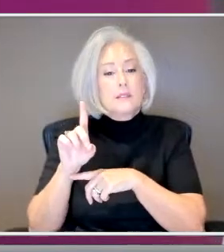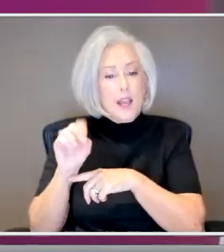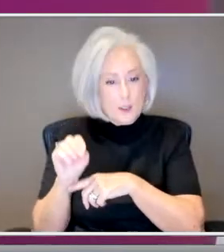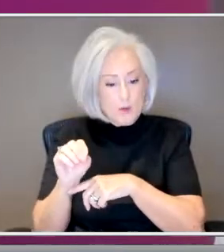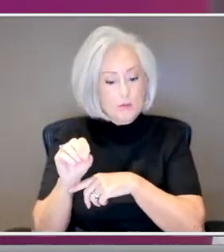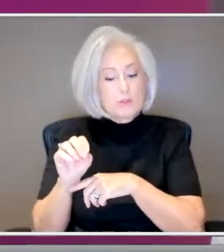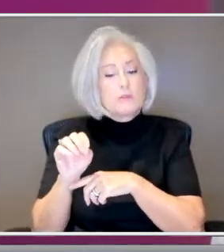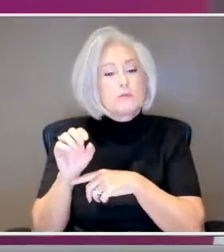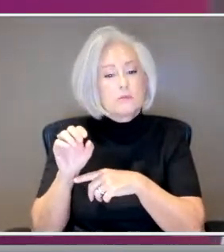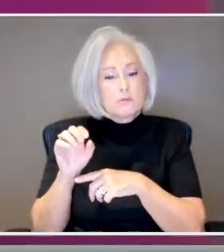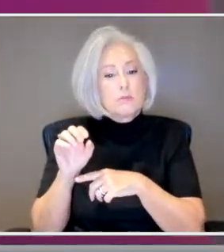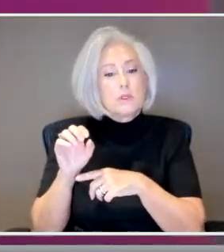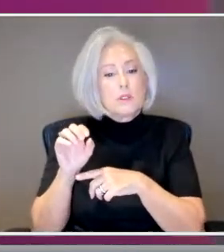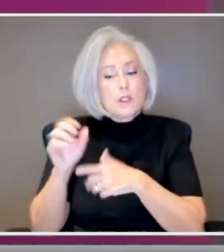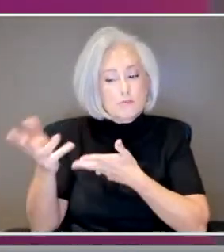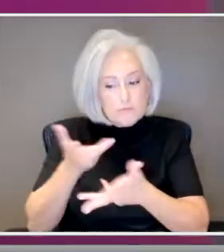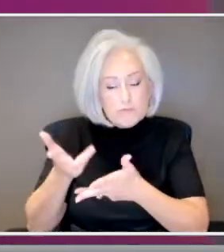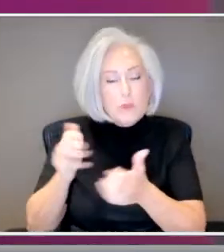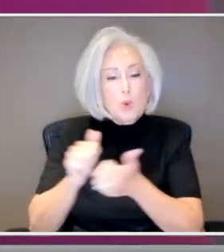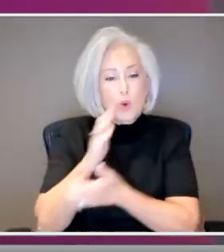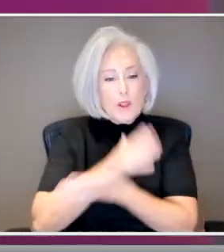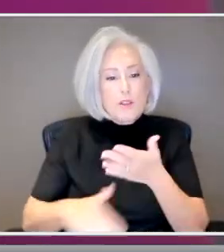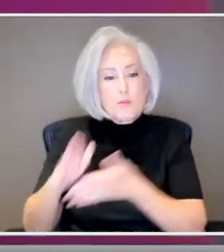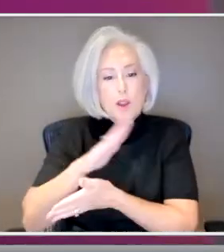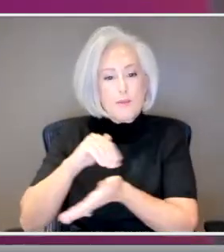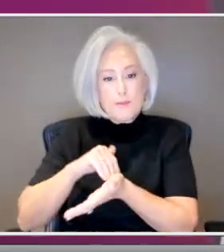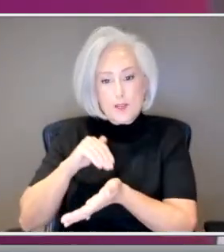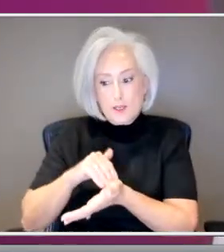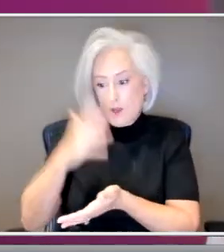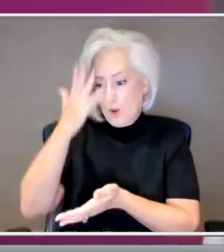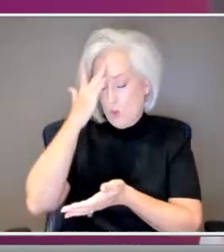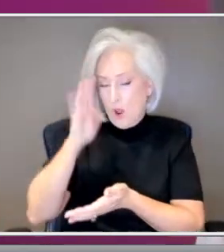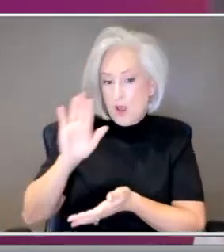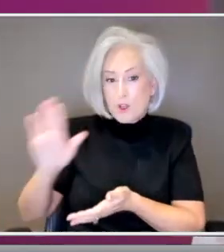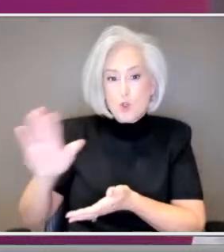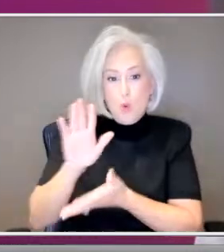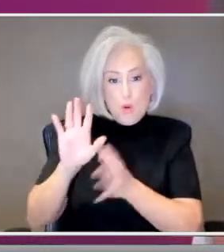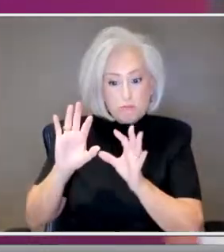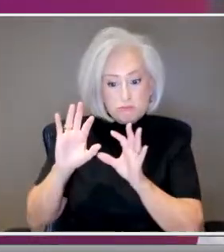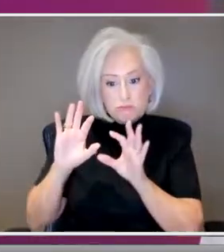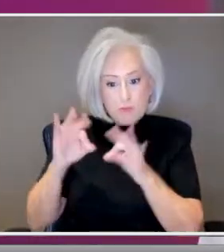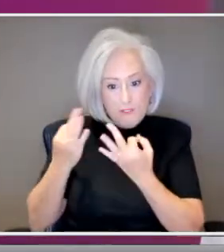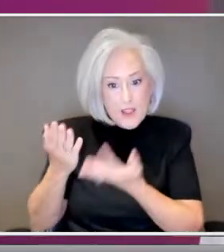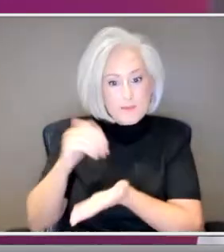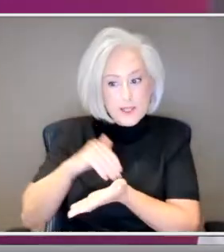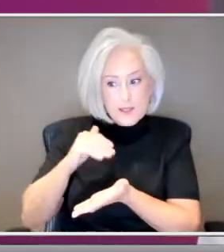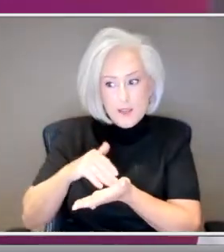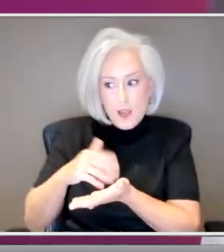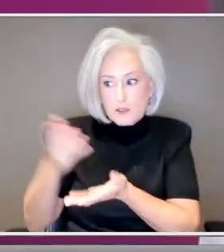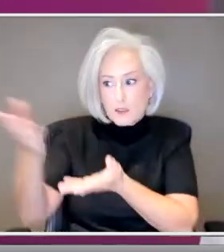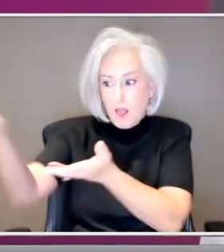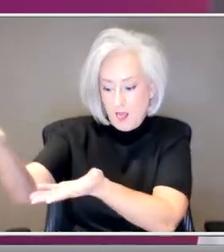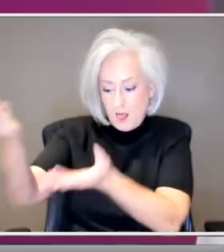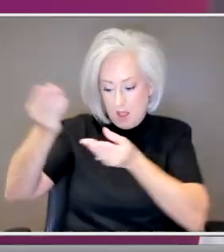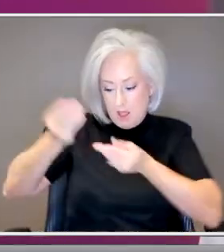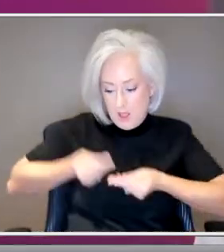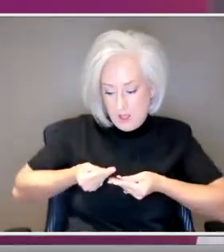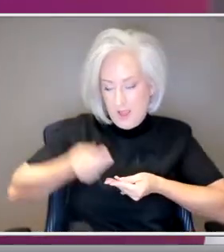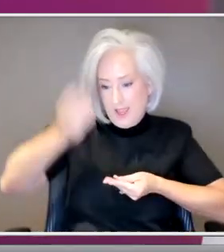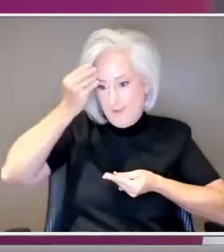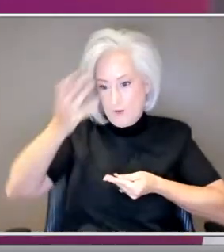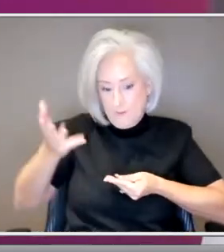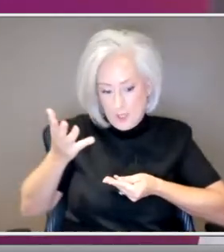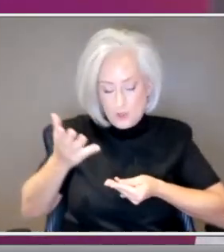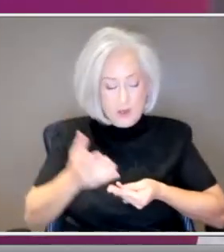the clinical information that your providers have given and then your medical and family history, and we put that together to say, is